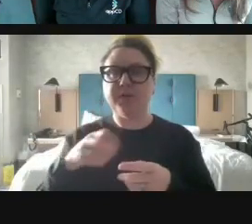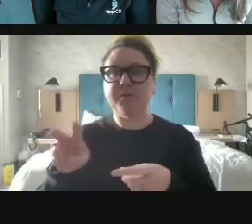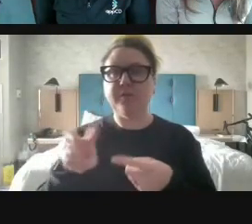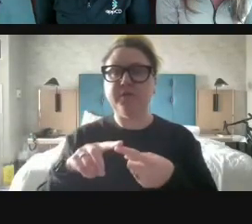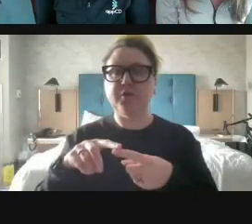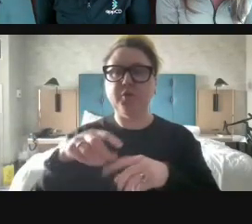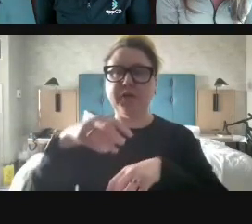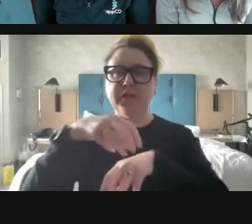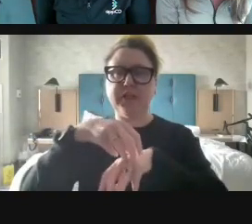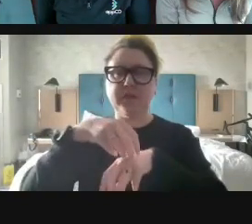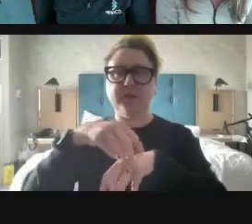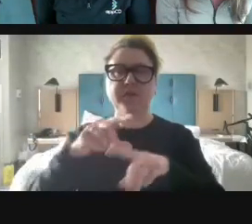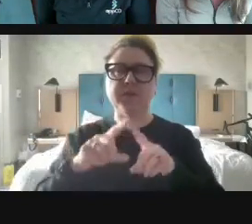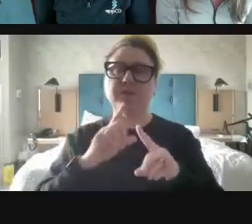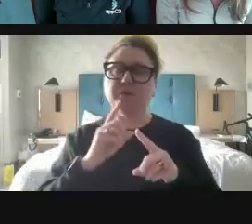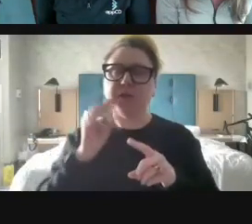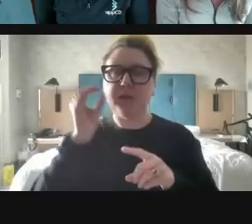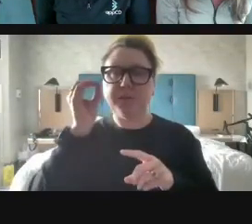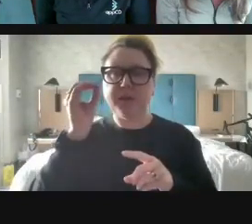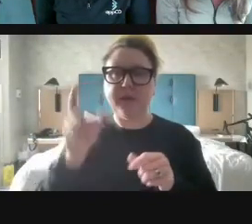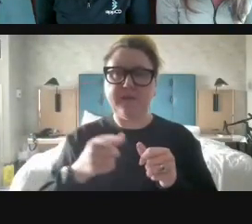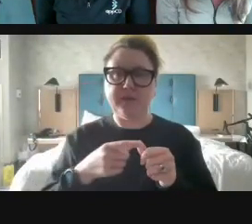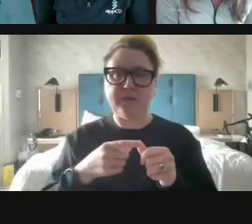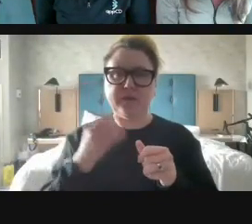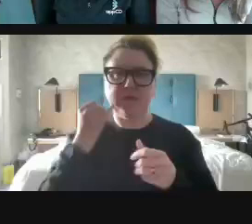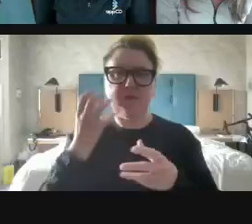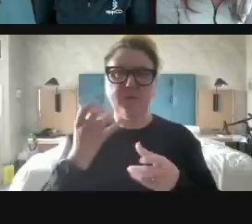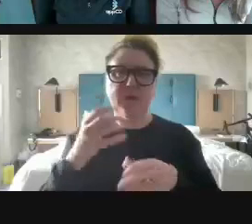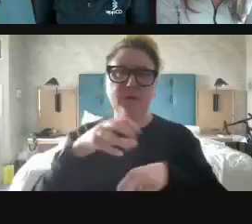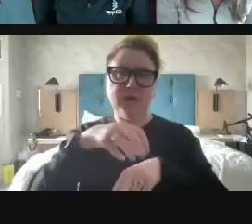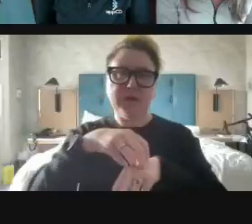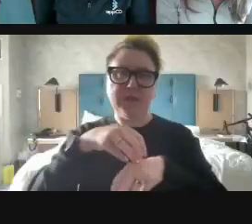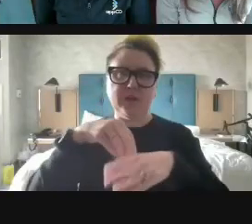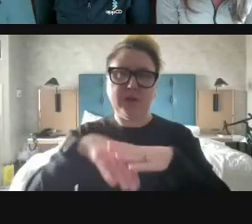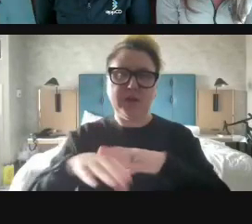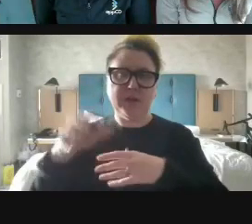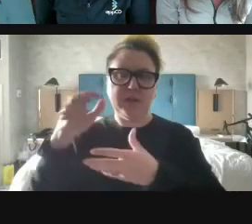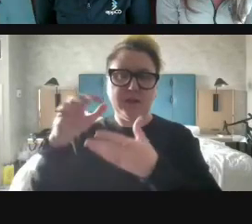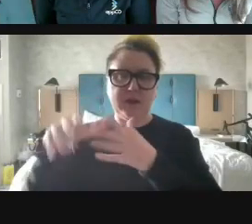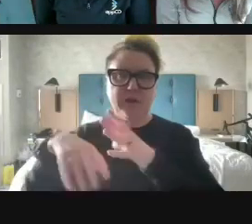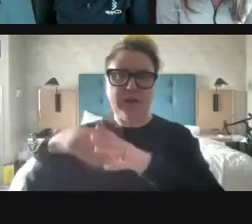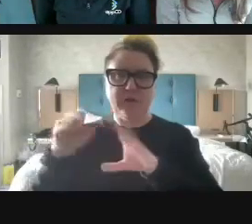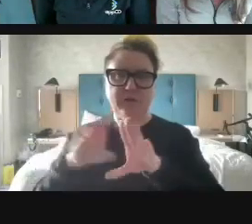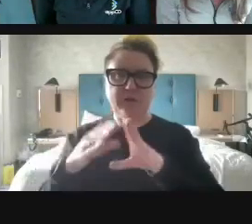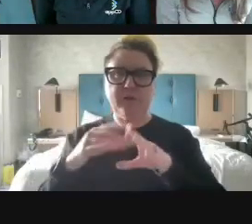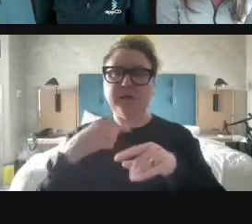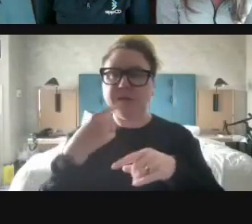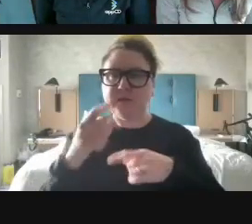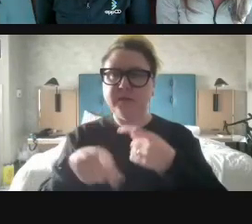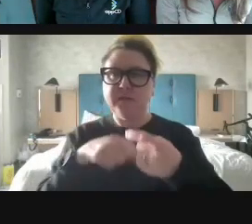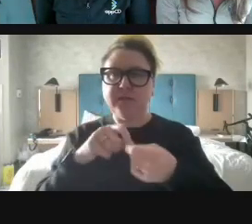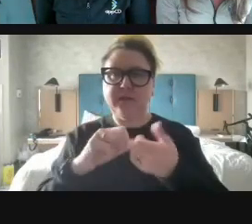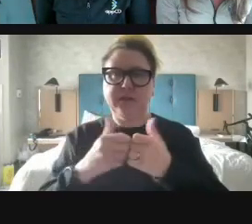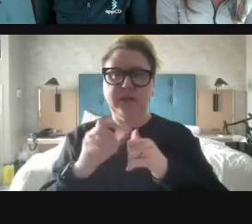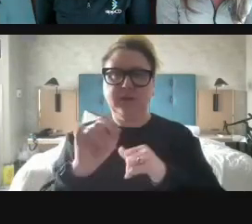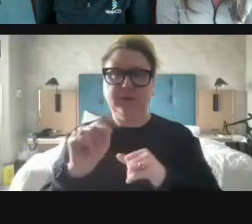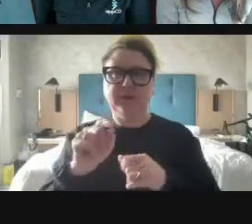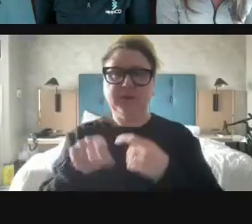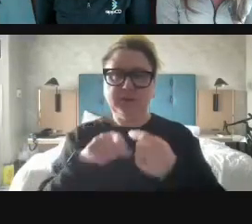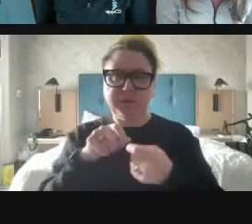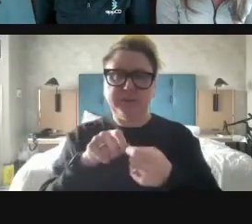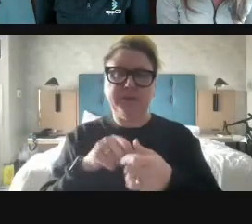it was very opinionated at first. If you wanted to get your container into a cloud and get it out the door, we would tell you exactly how to do that specific